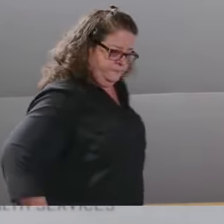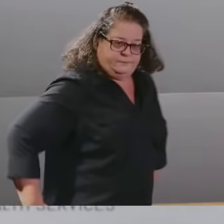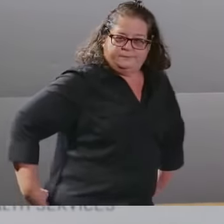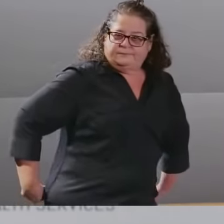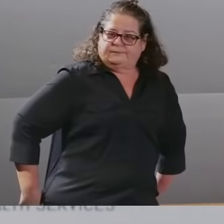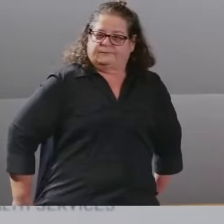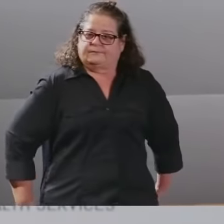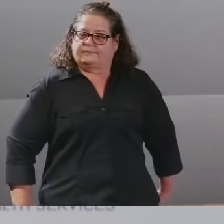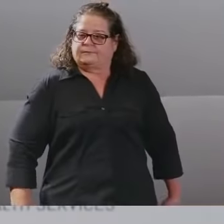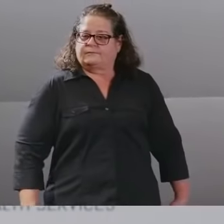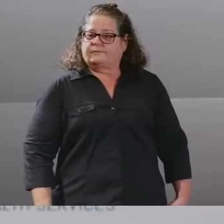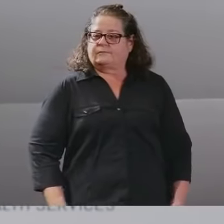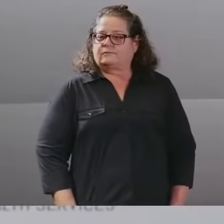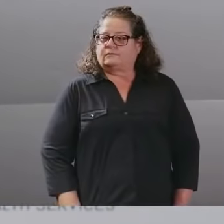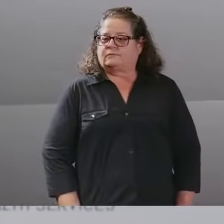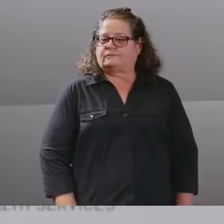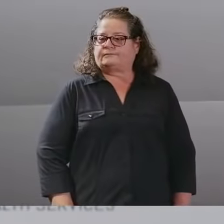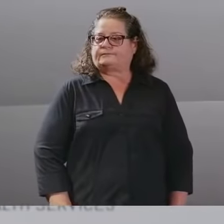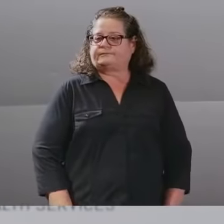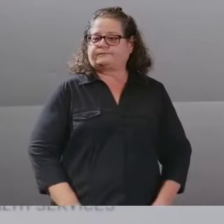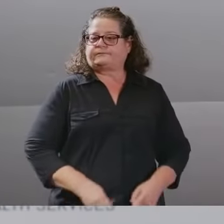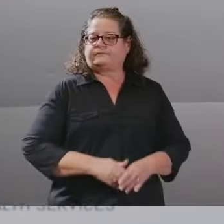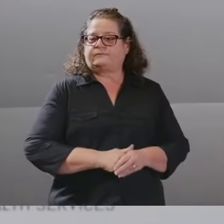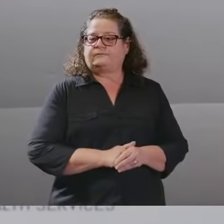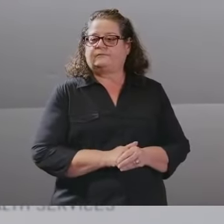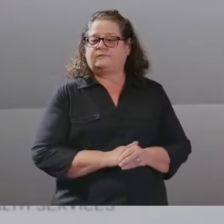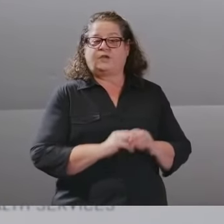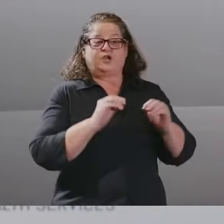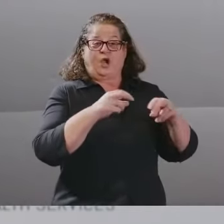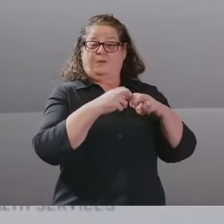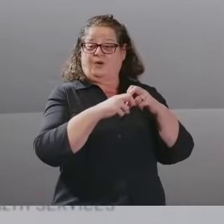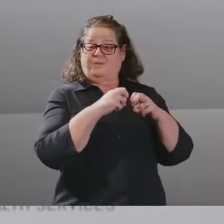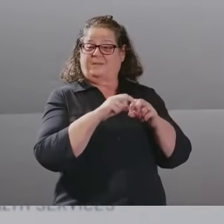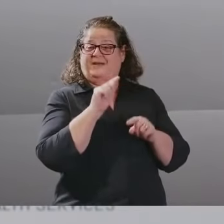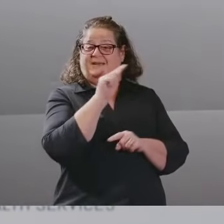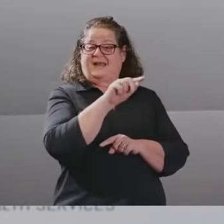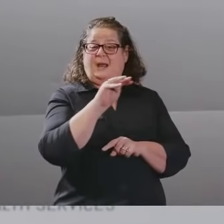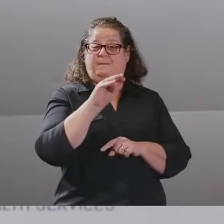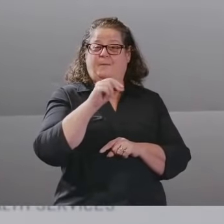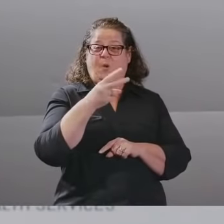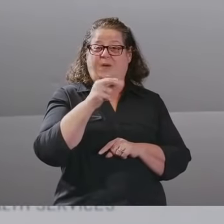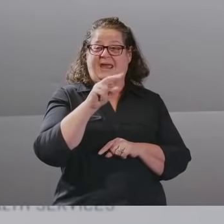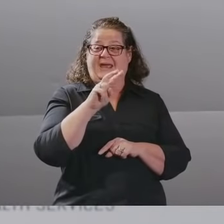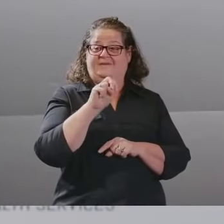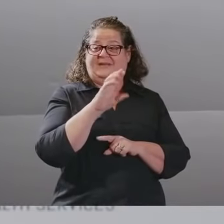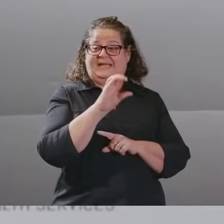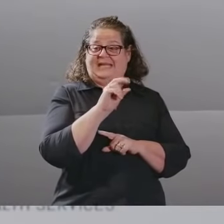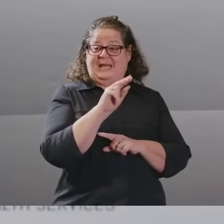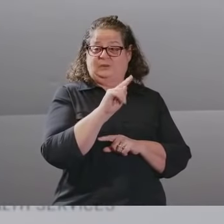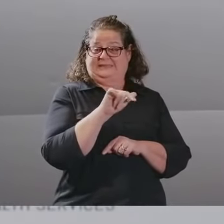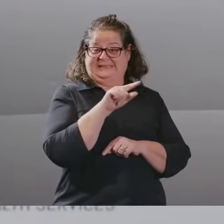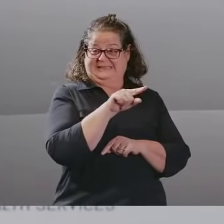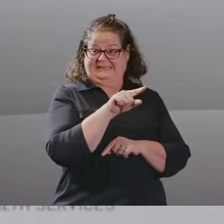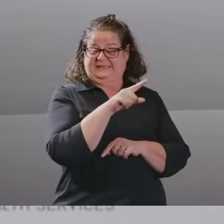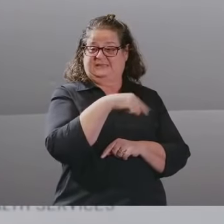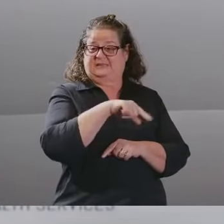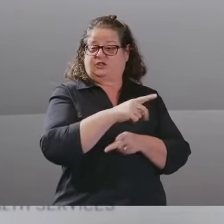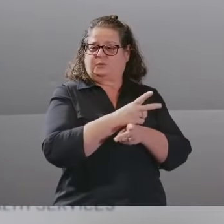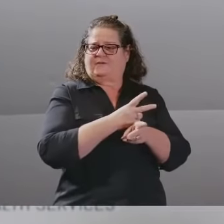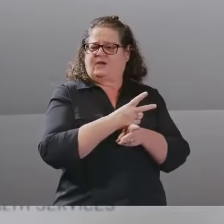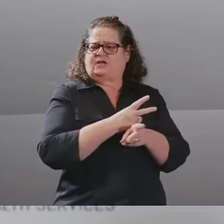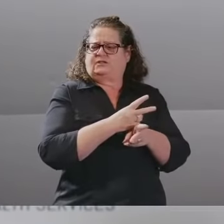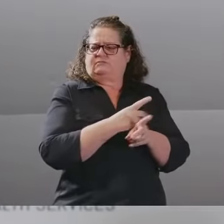question. There's no issue in Mojave County if those Republican supervisors refuse to canvass the election. I think that would be a question for them. They are